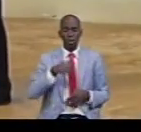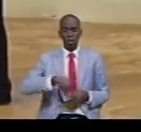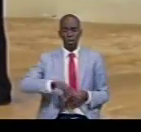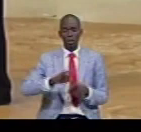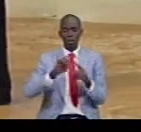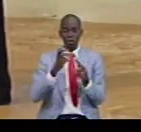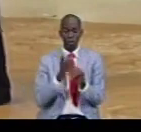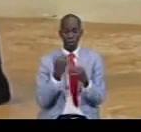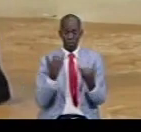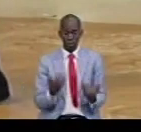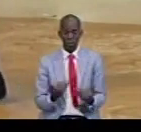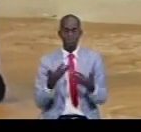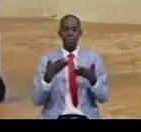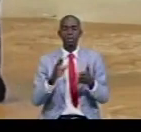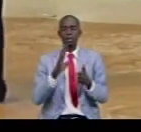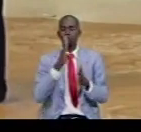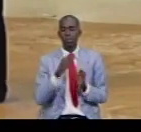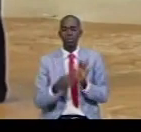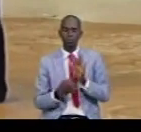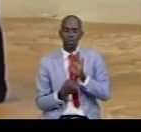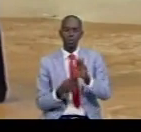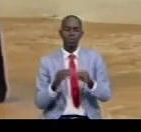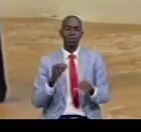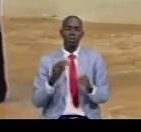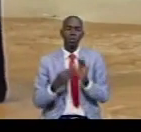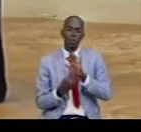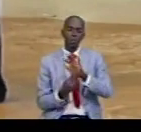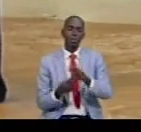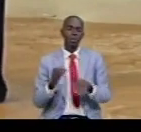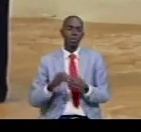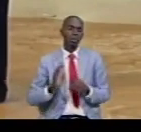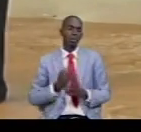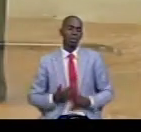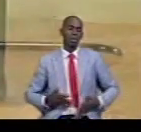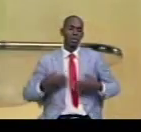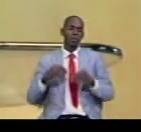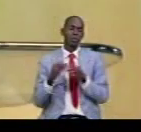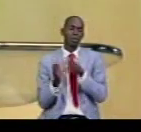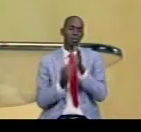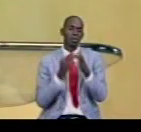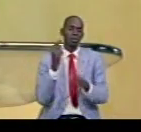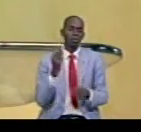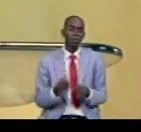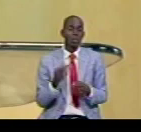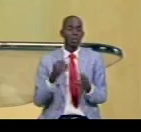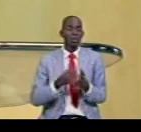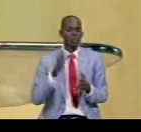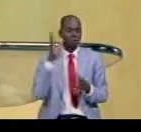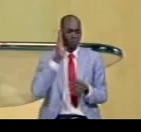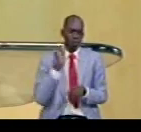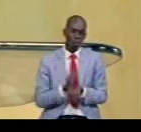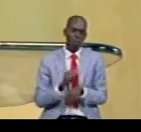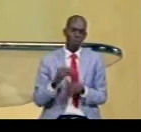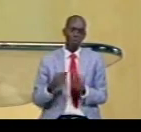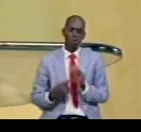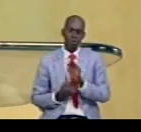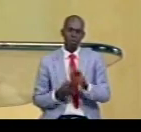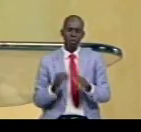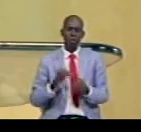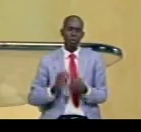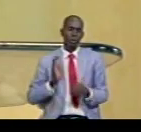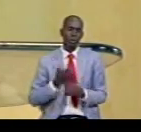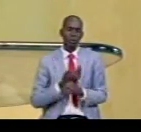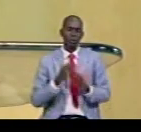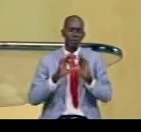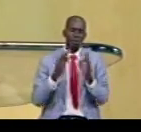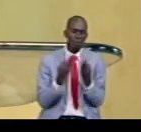be manifestation. I say, let there be manifestation. It will manifest in our families, manifest in our